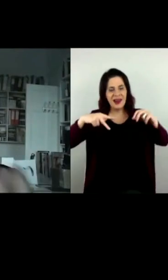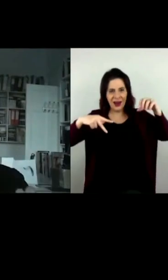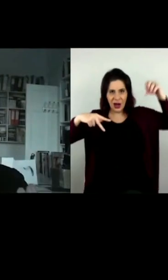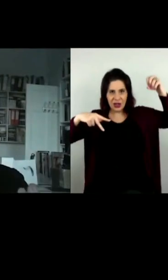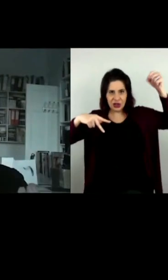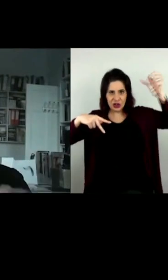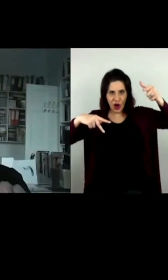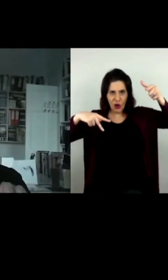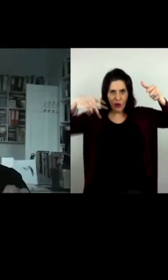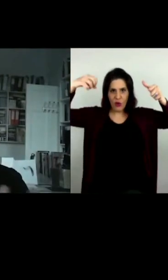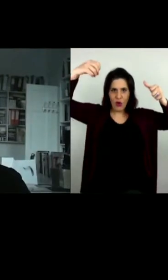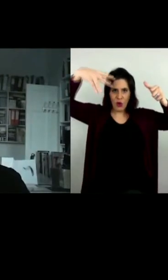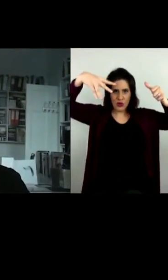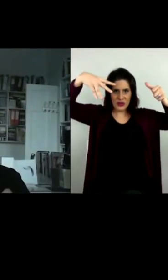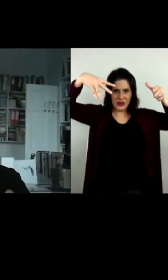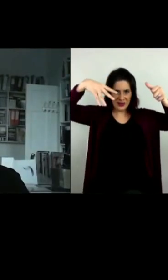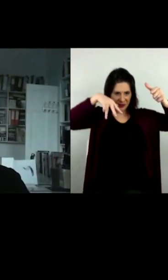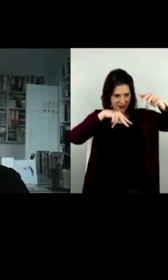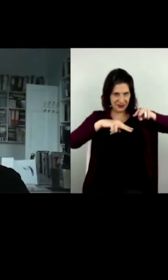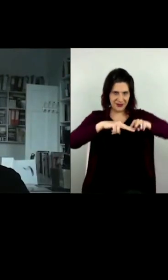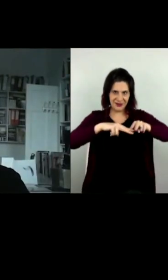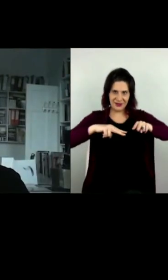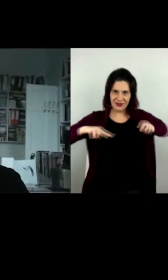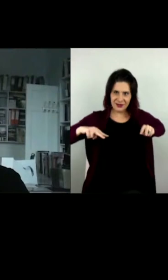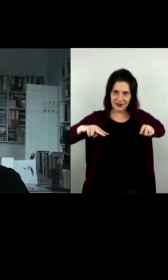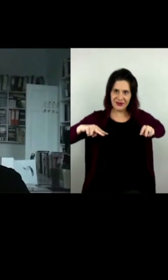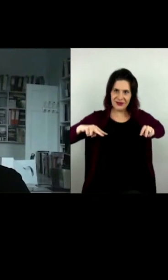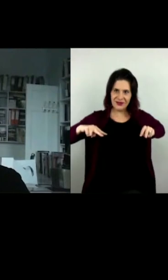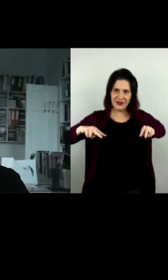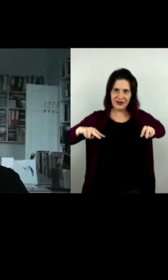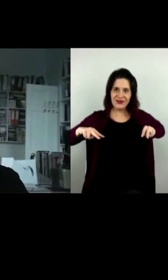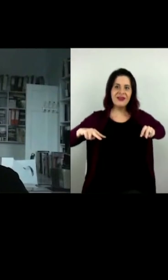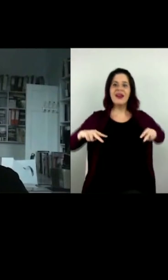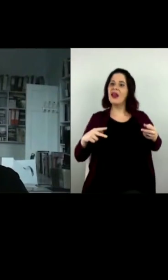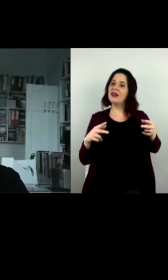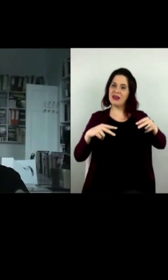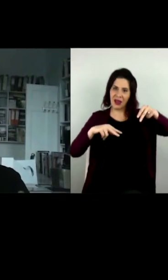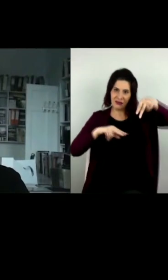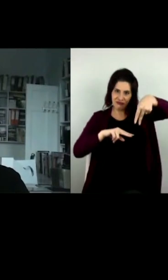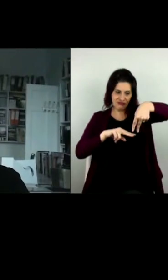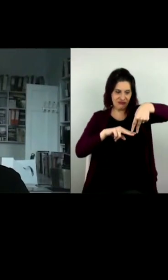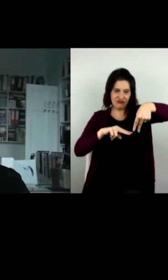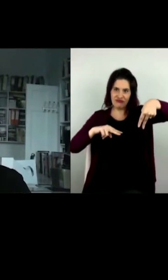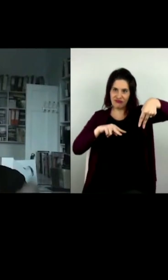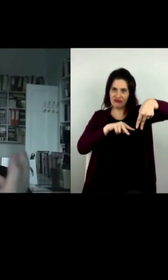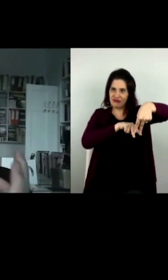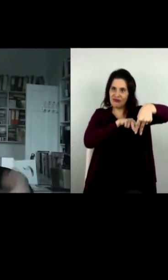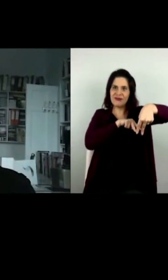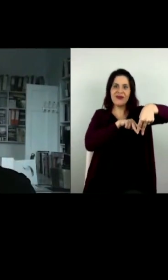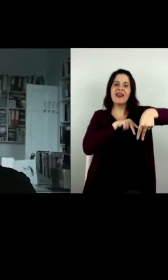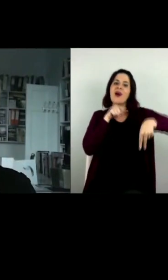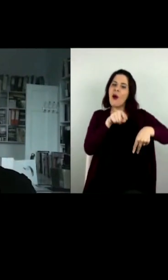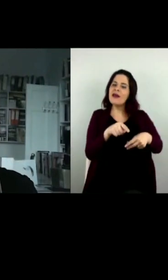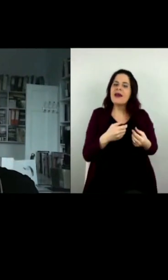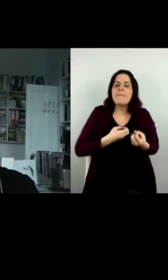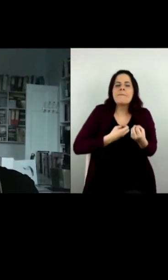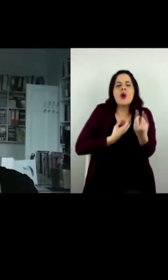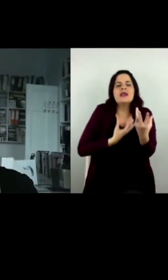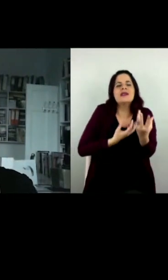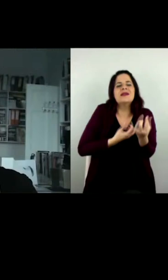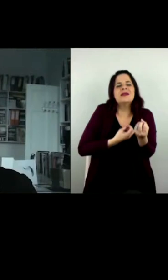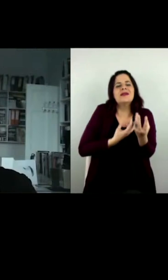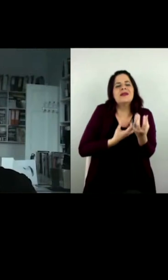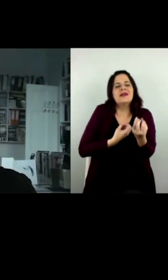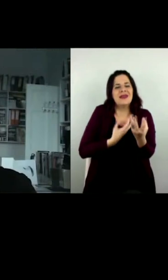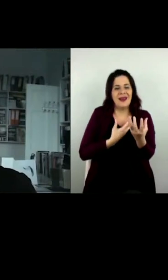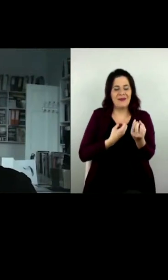I can do intimacy. I can do the poetics of a kind of documentary image, but that was